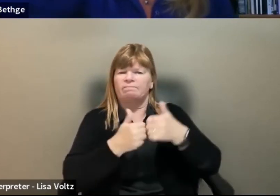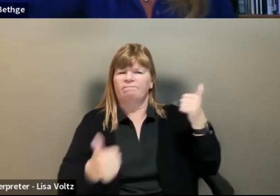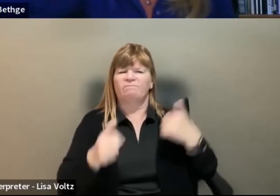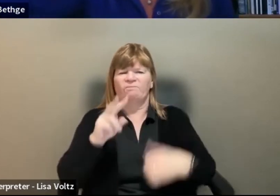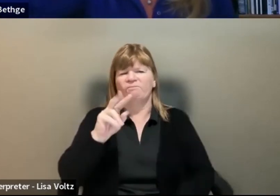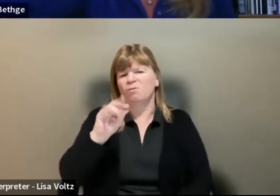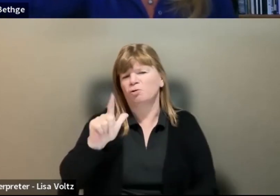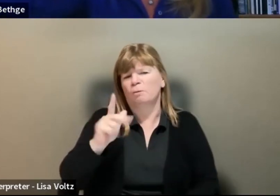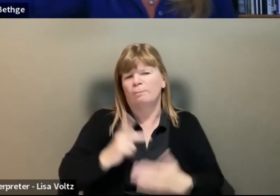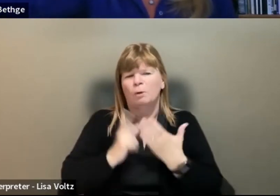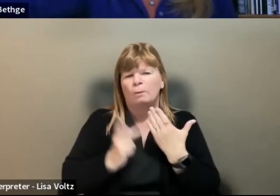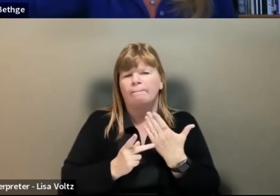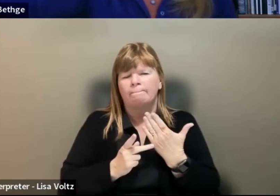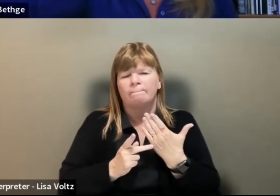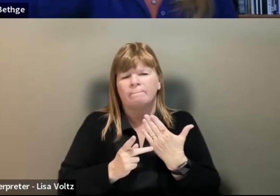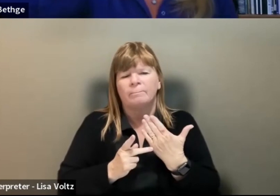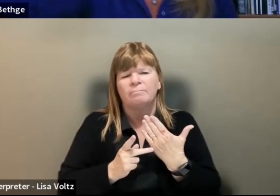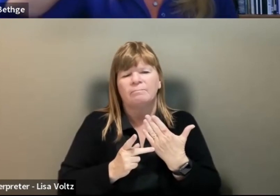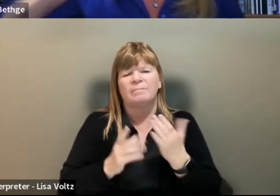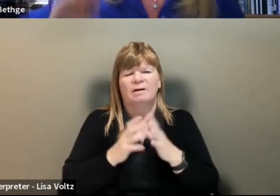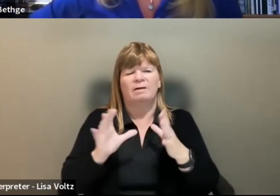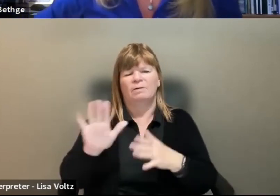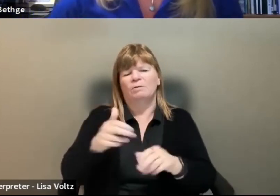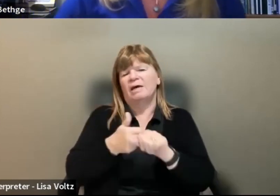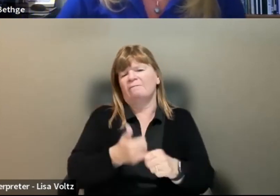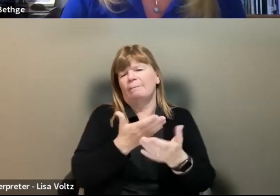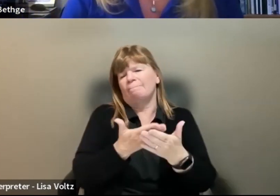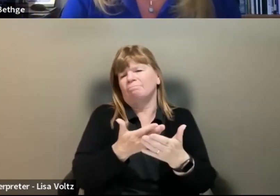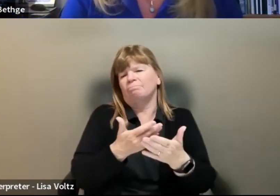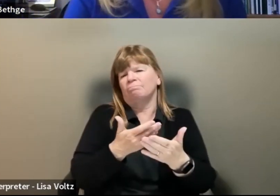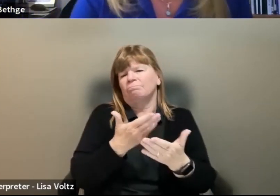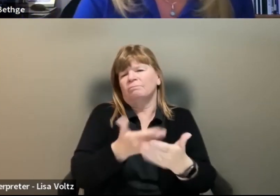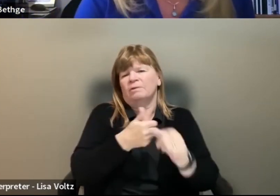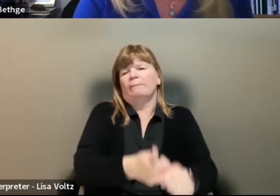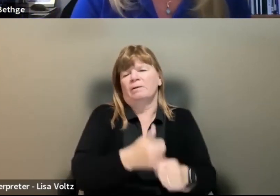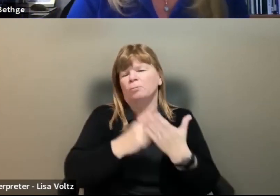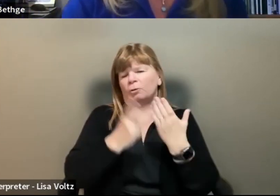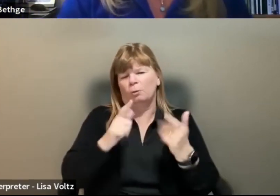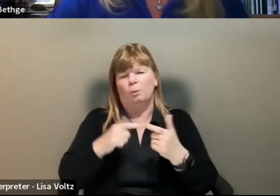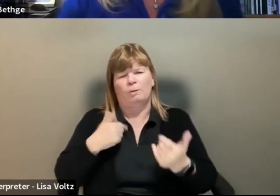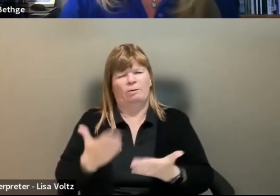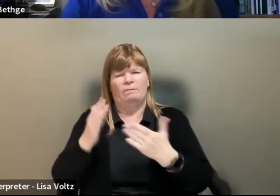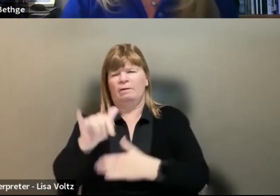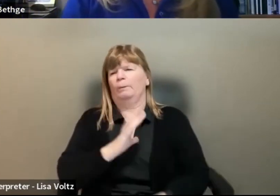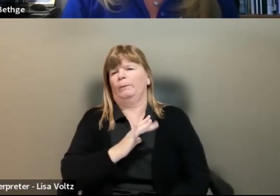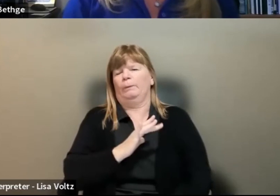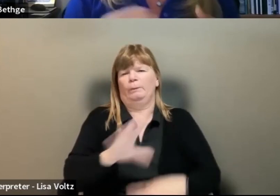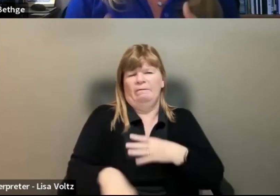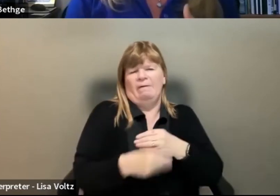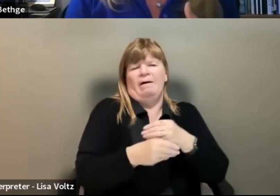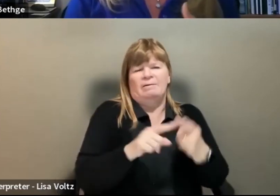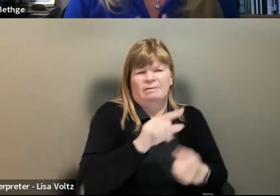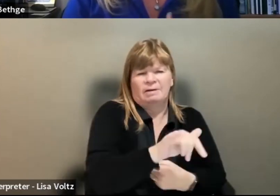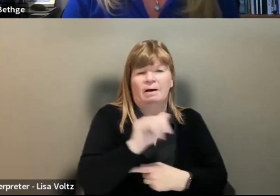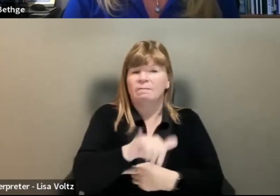these evidence-based programs that we offer. So that's been a very good add. It not only provides